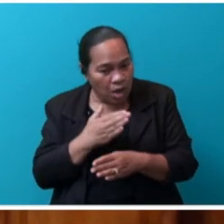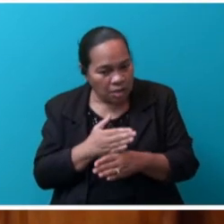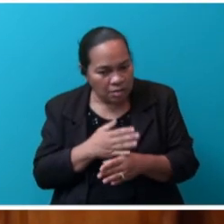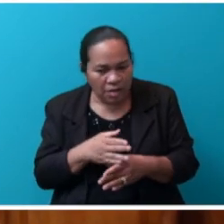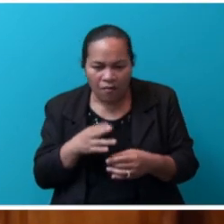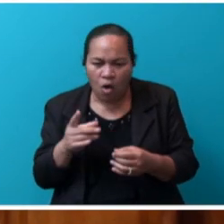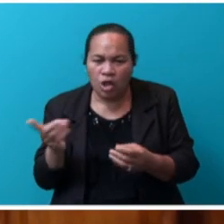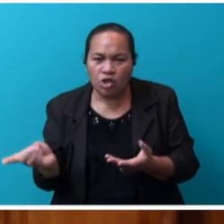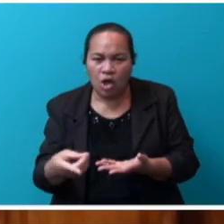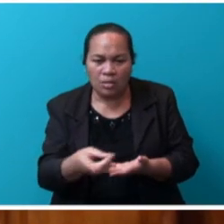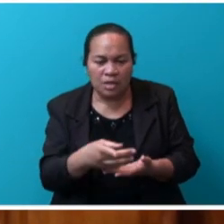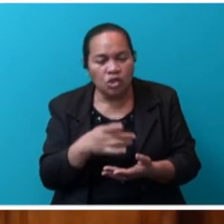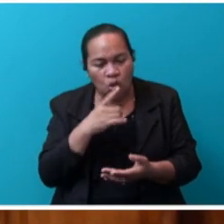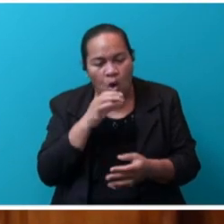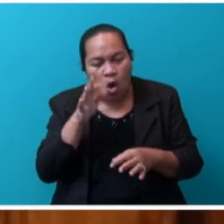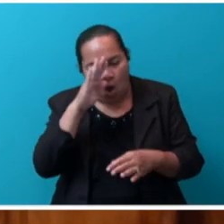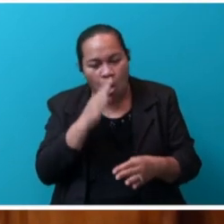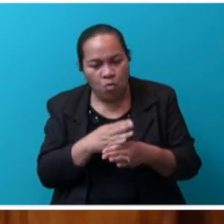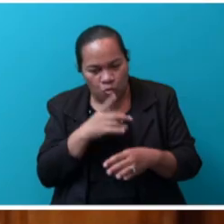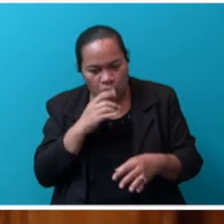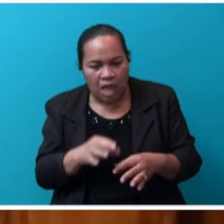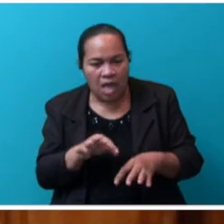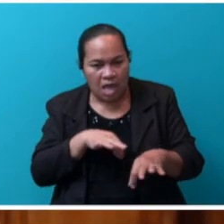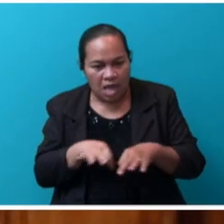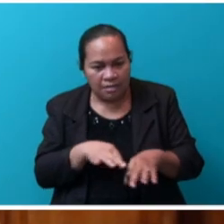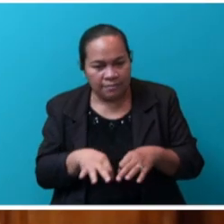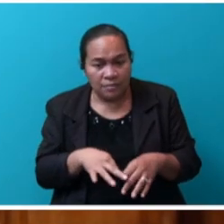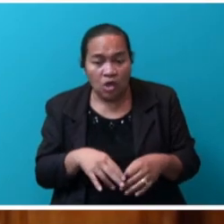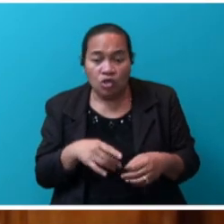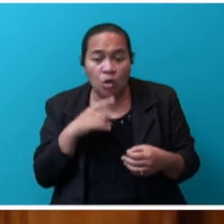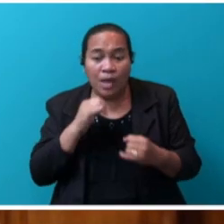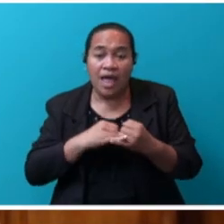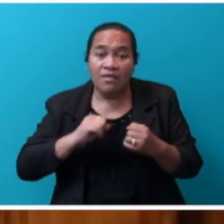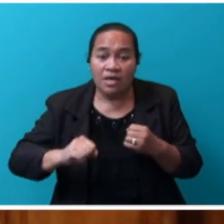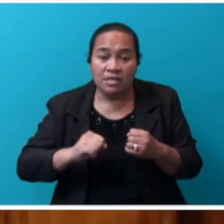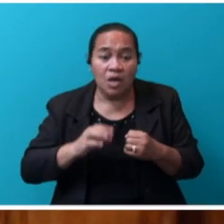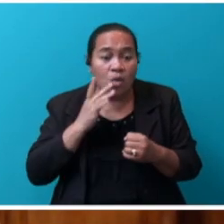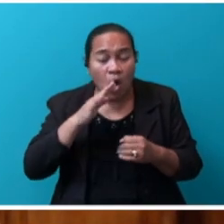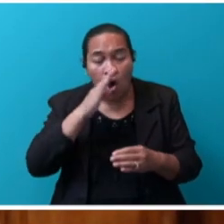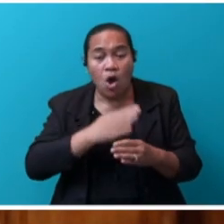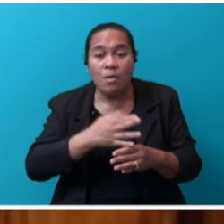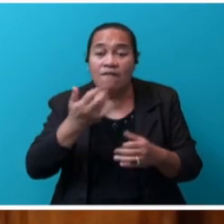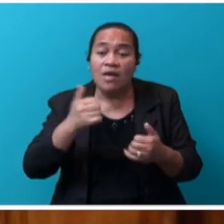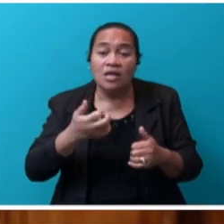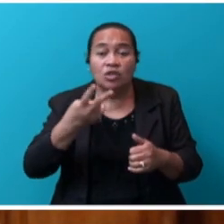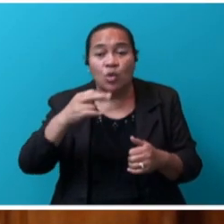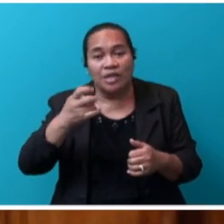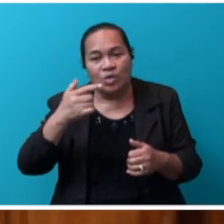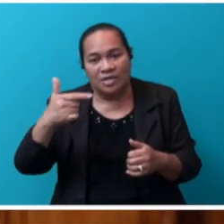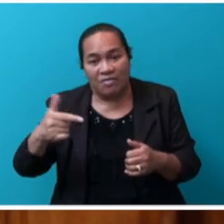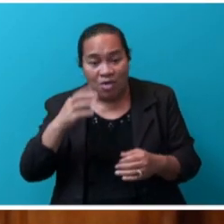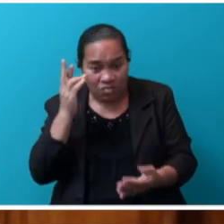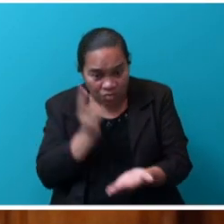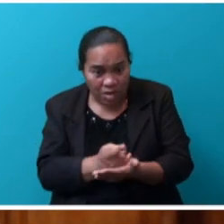for the upgrade works. The design, bidding, and awarding of contracts will be completed in 2027, and construction work